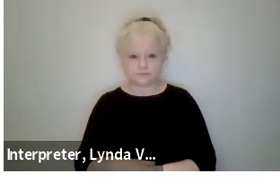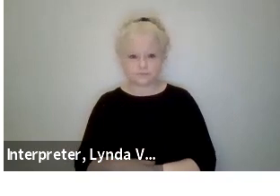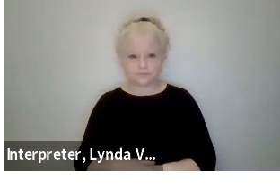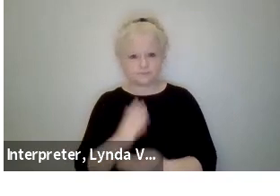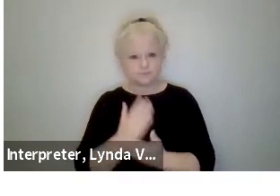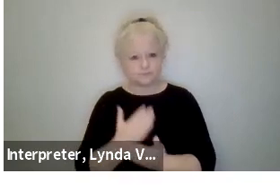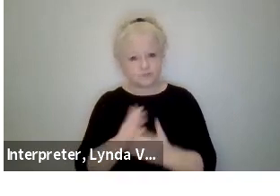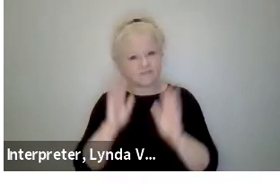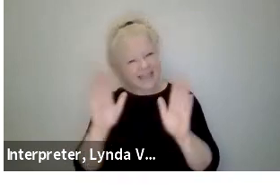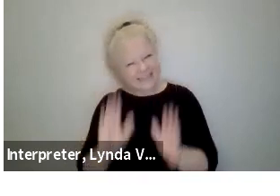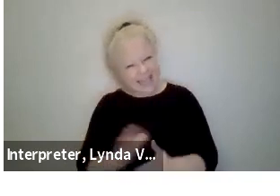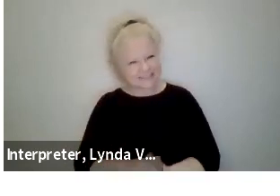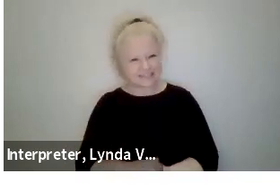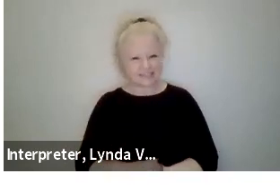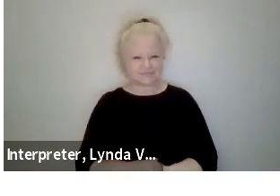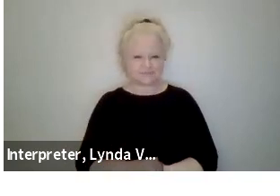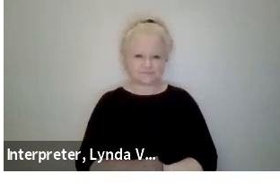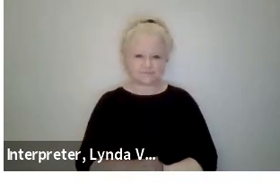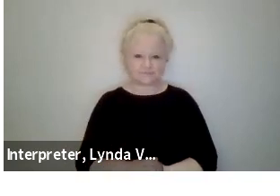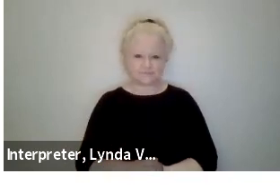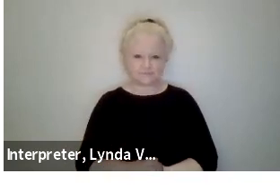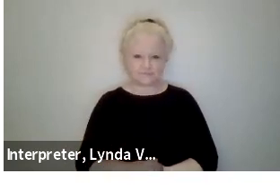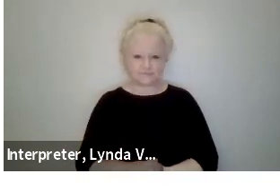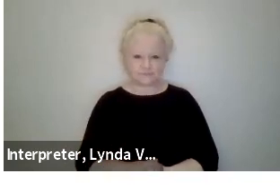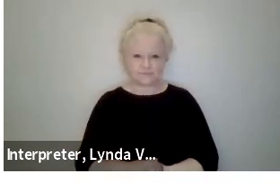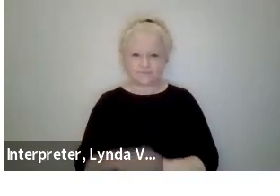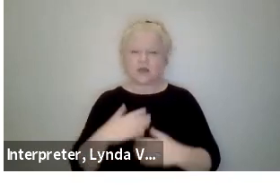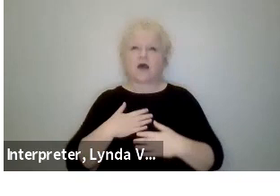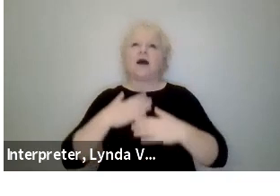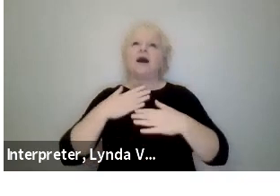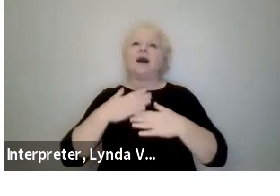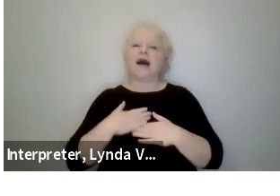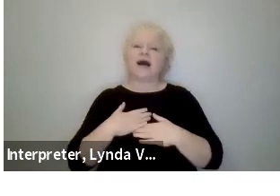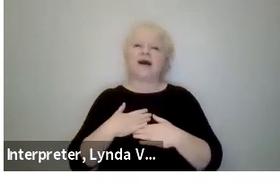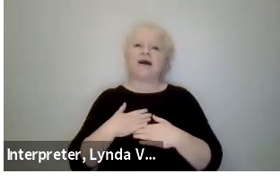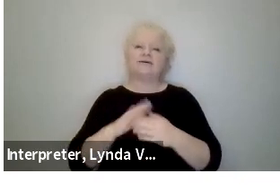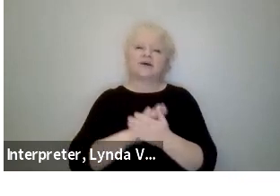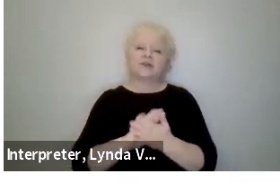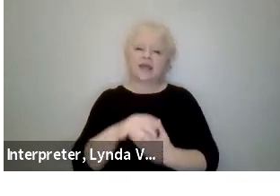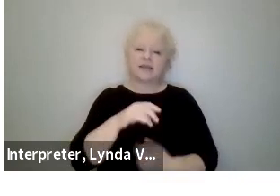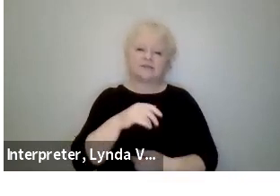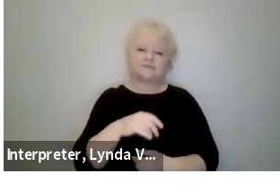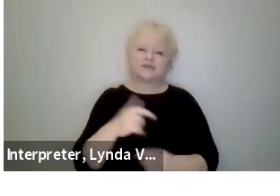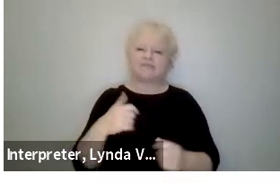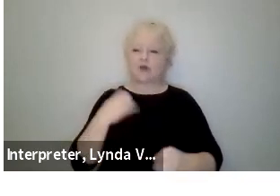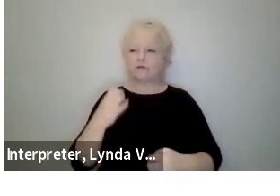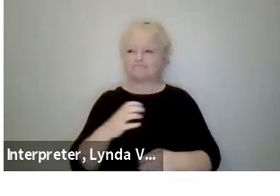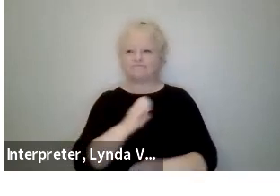was fantastic. You guys are just such a breath of fresh air, and I feel